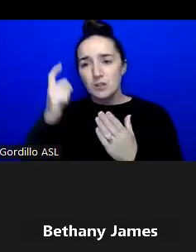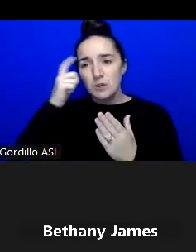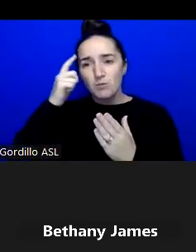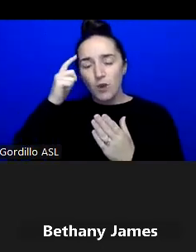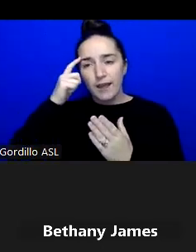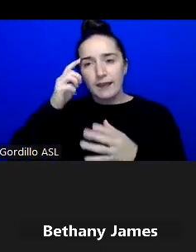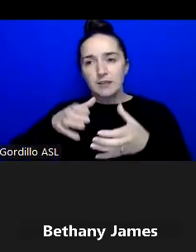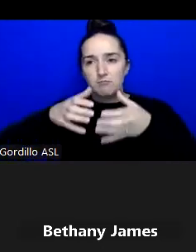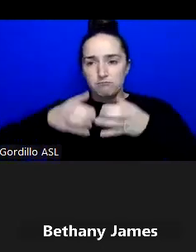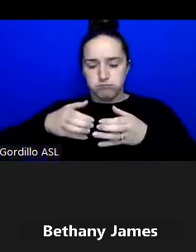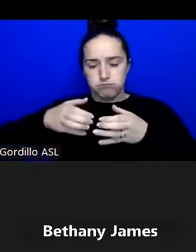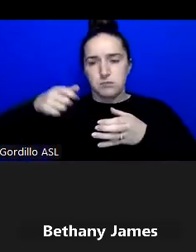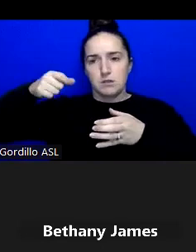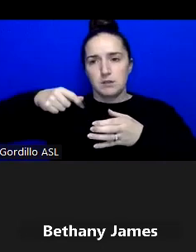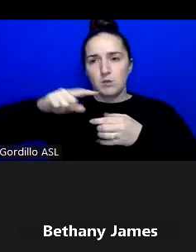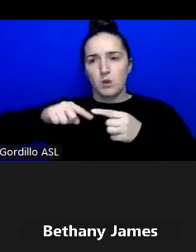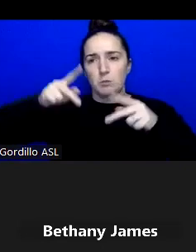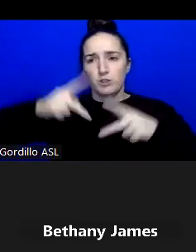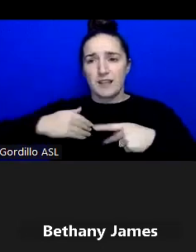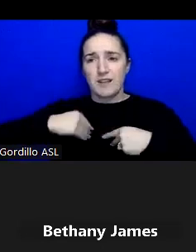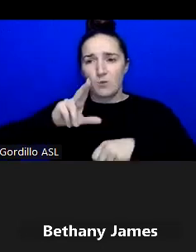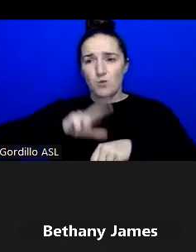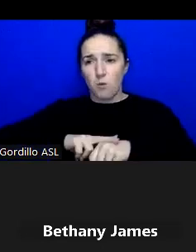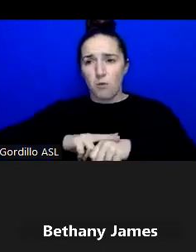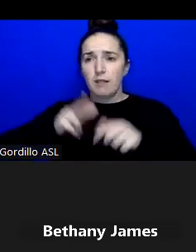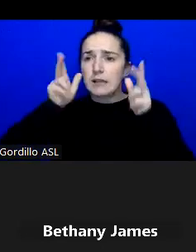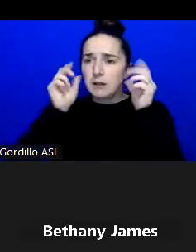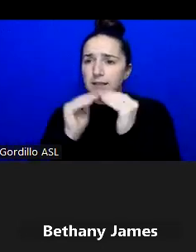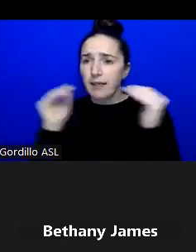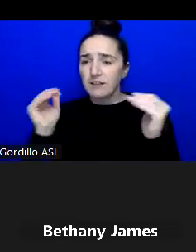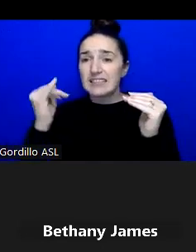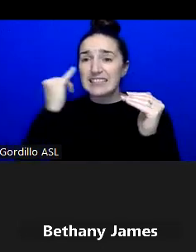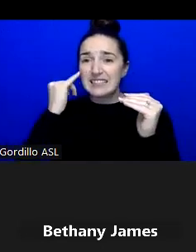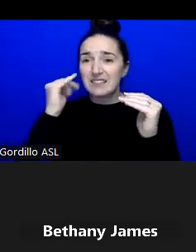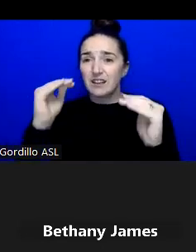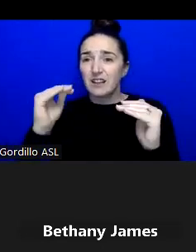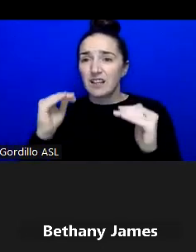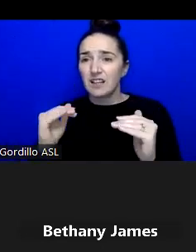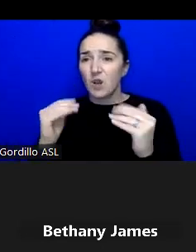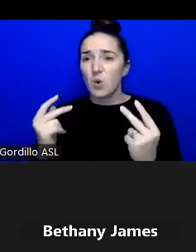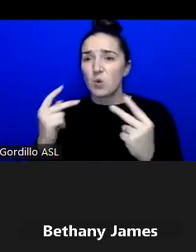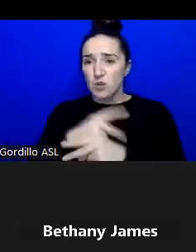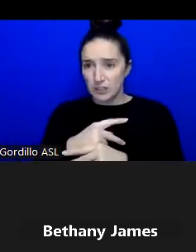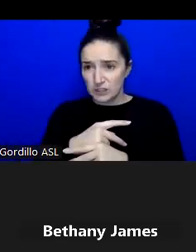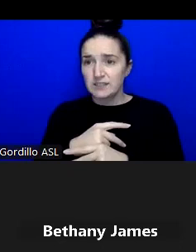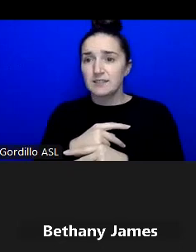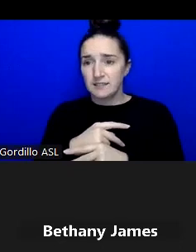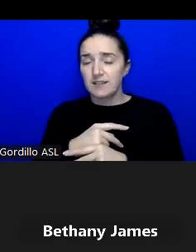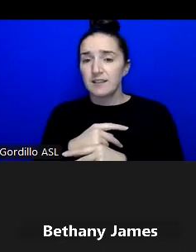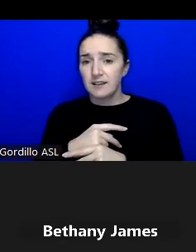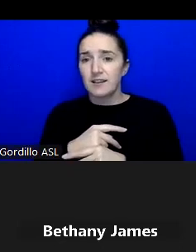somebody has normal hearing, when your hearing gets worse, what can actually happen is that